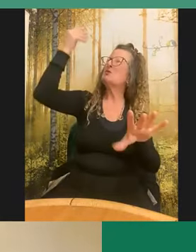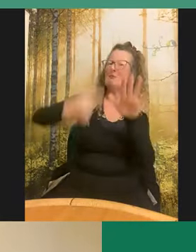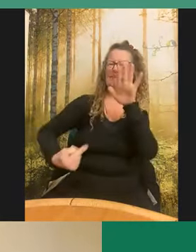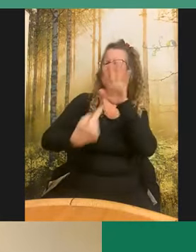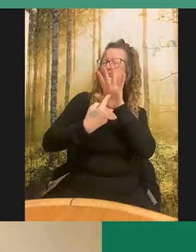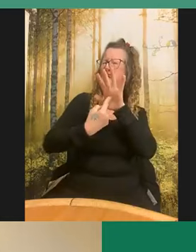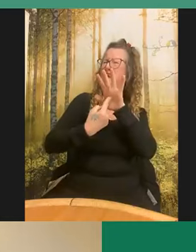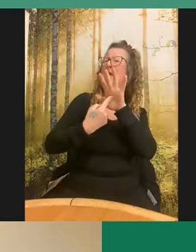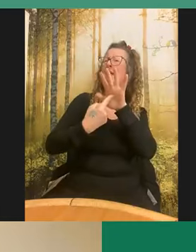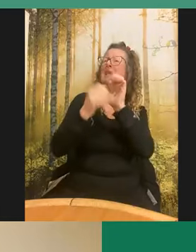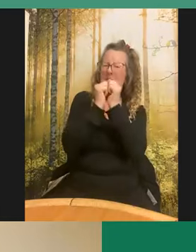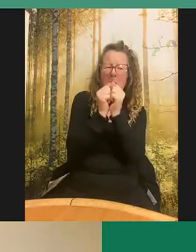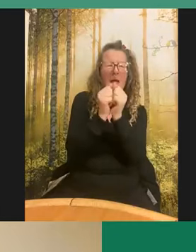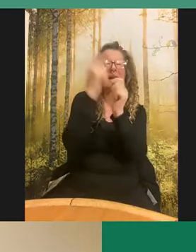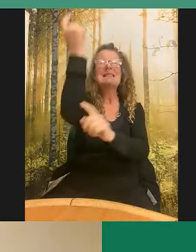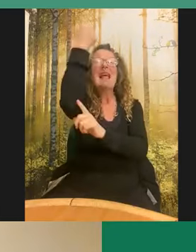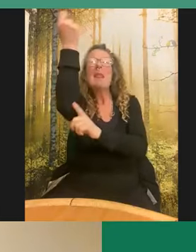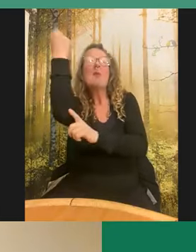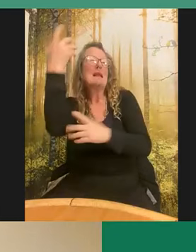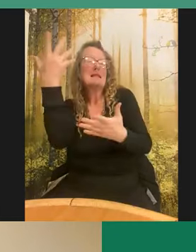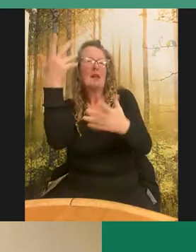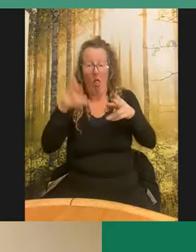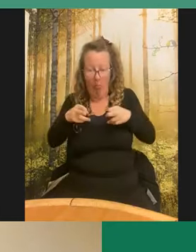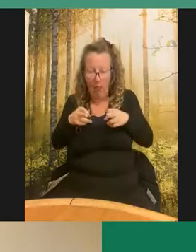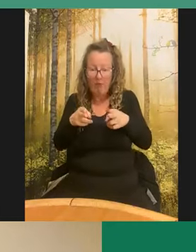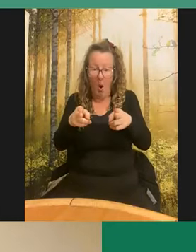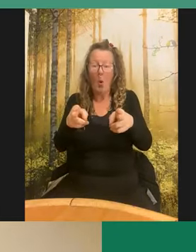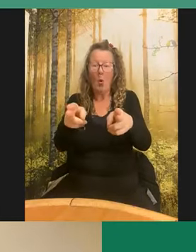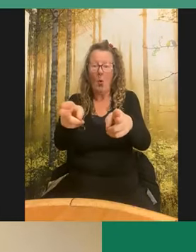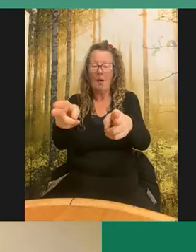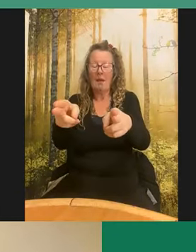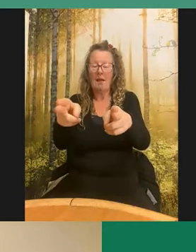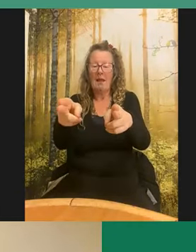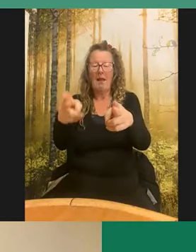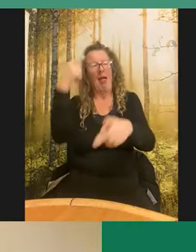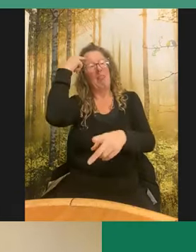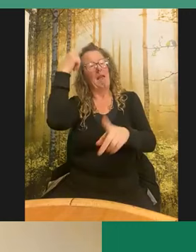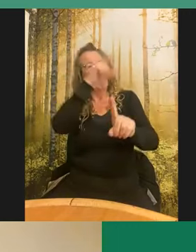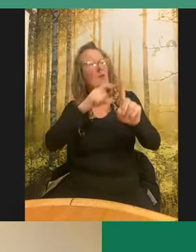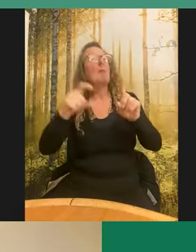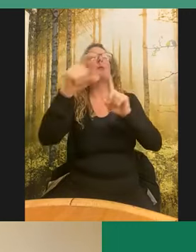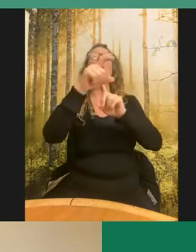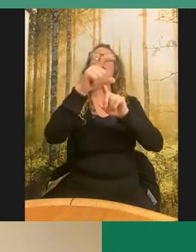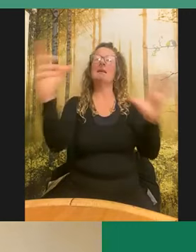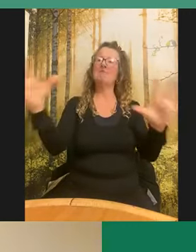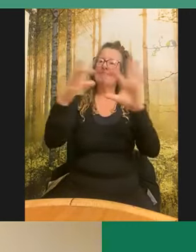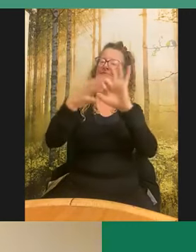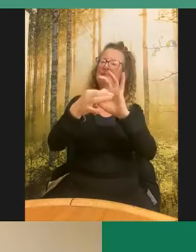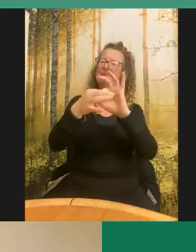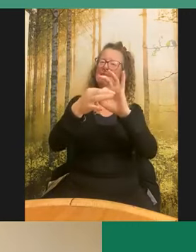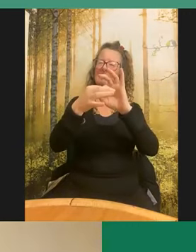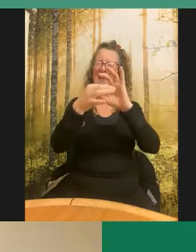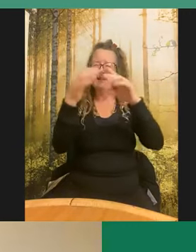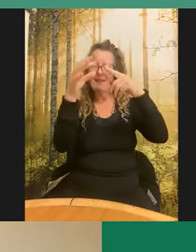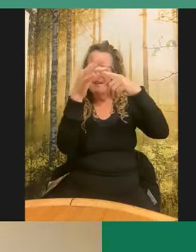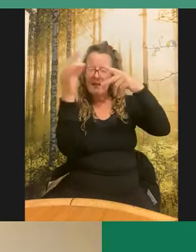into as something to celebrate as well, and to think about in terms of community. So there's all of those layers, I think, and